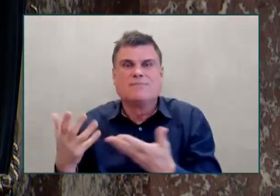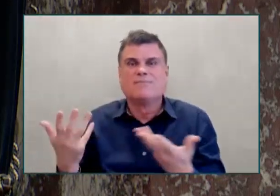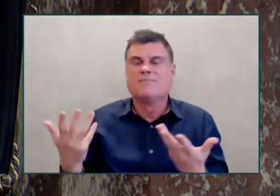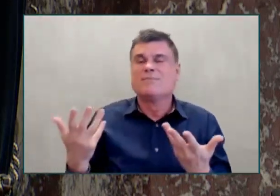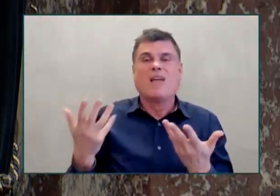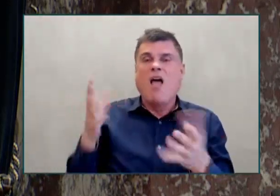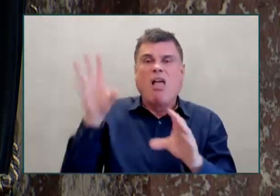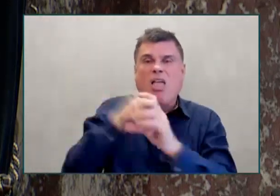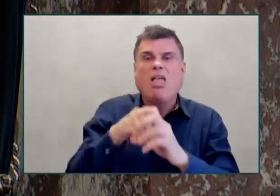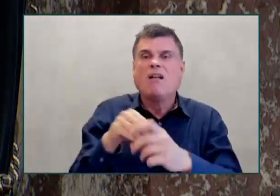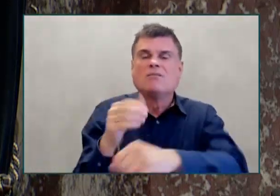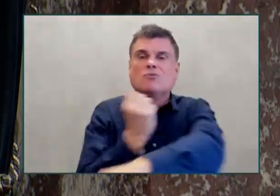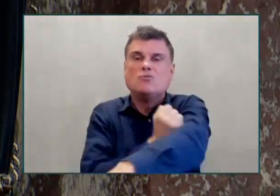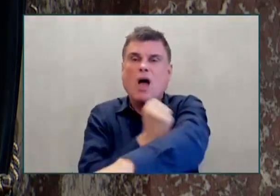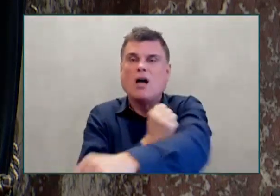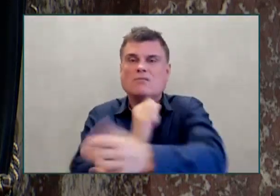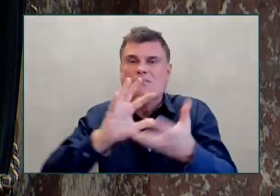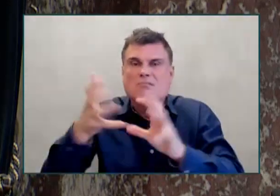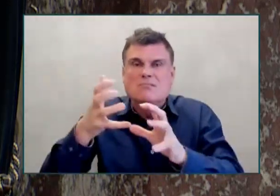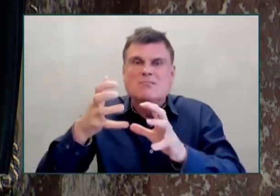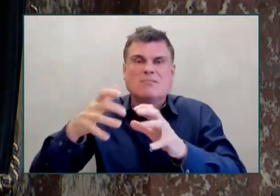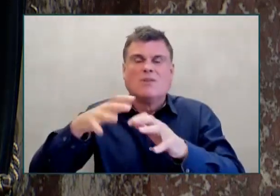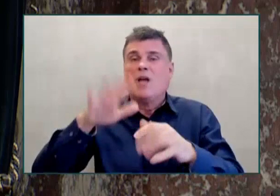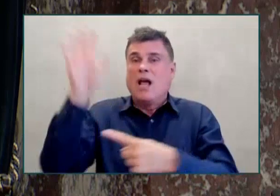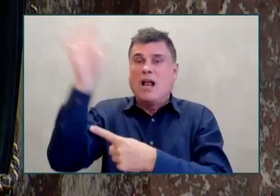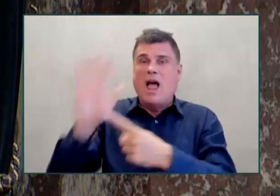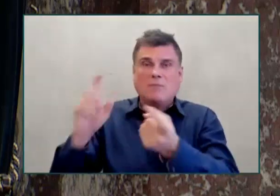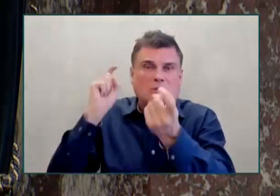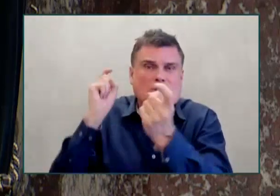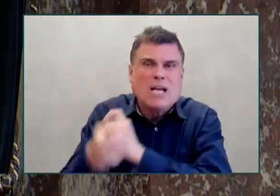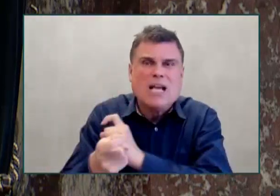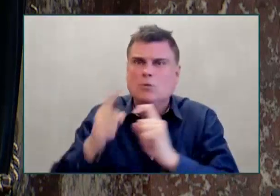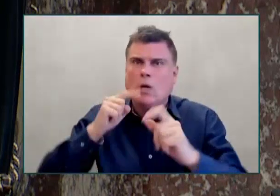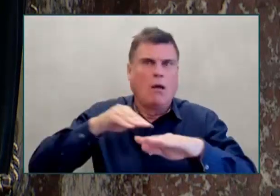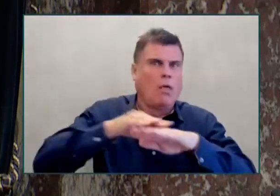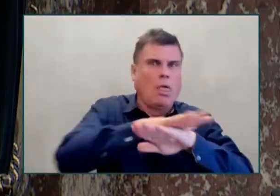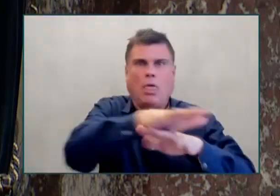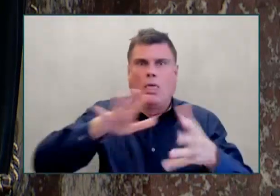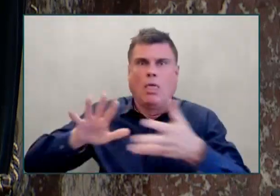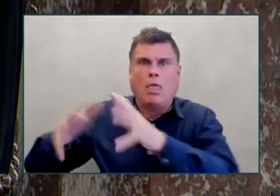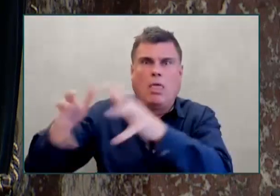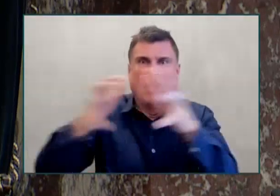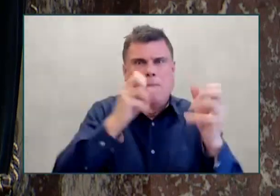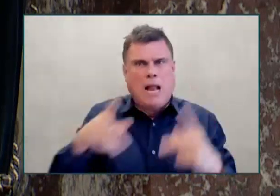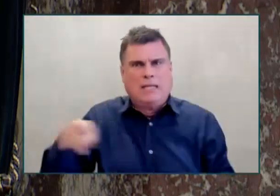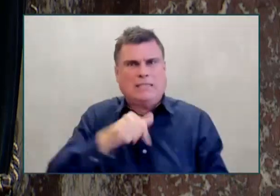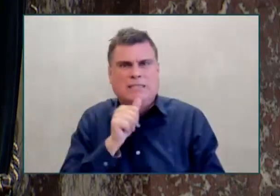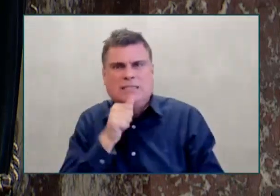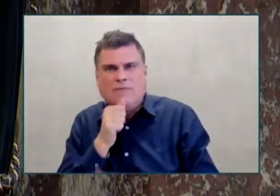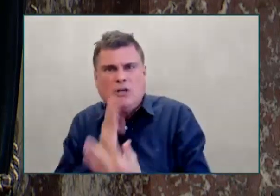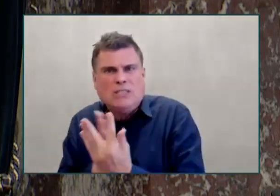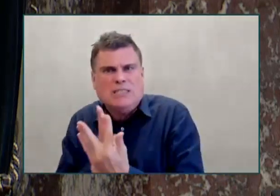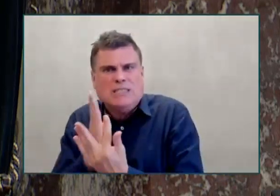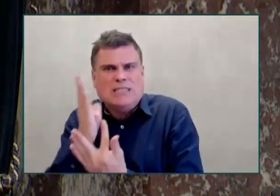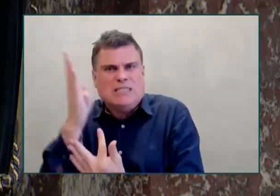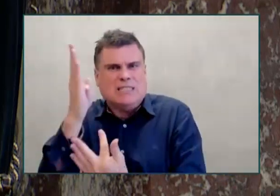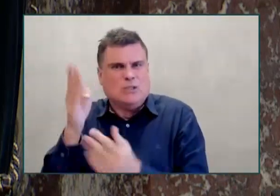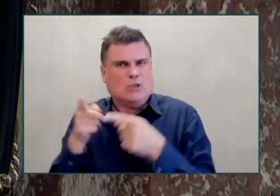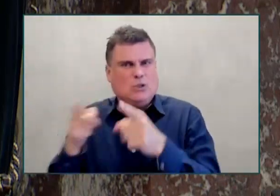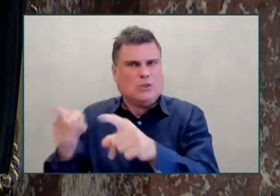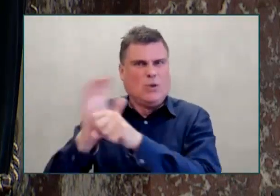history. Workers are why we have a weekend, why we have a minimum wage, why we have the right to refuse unsafe